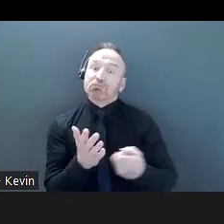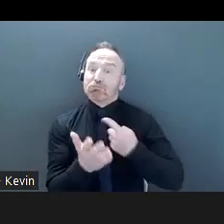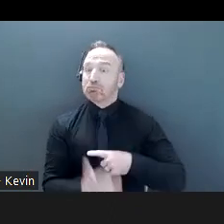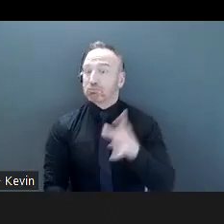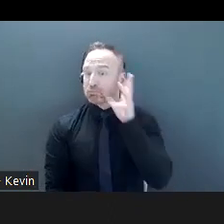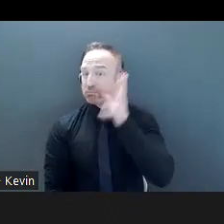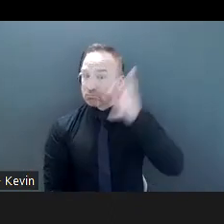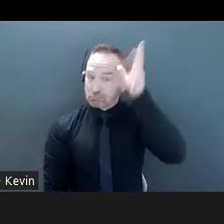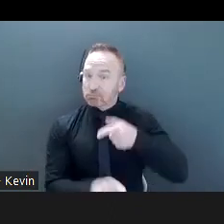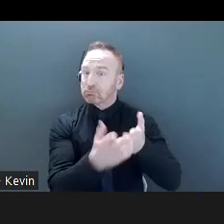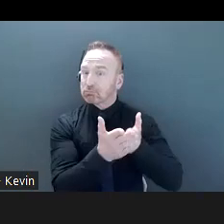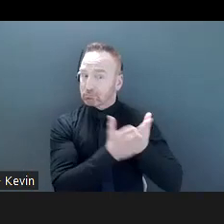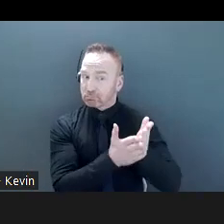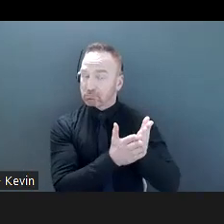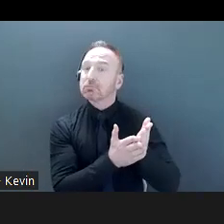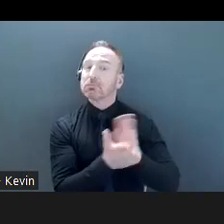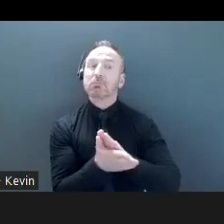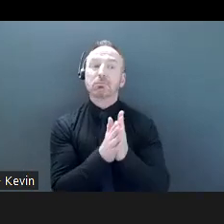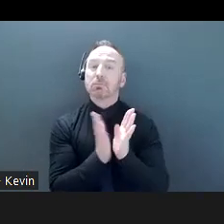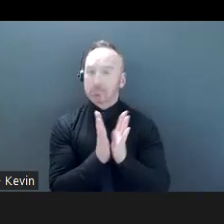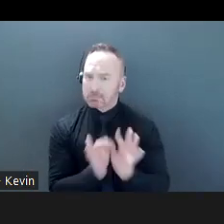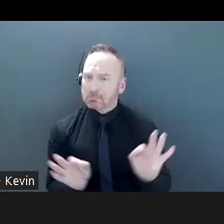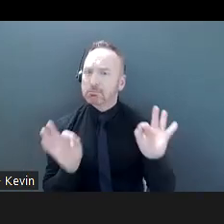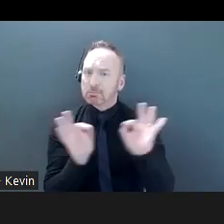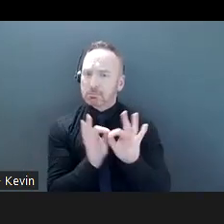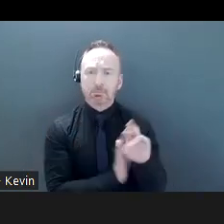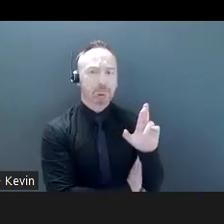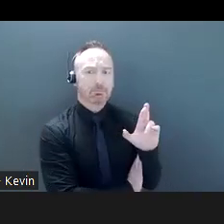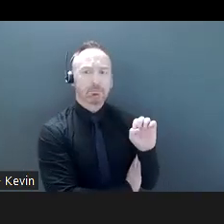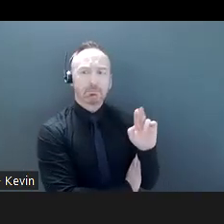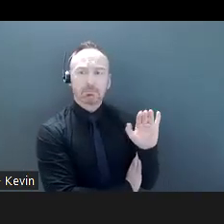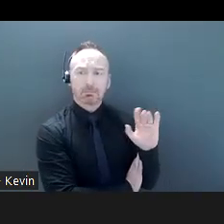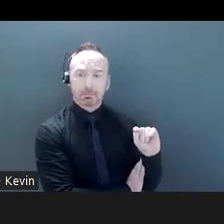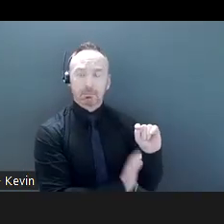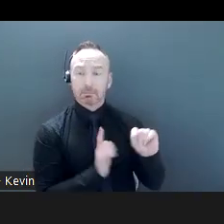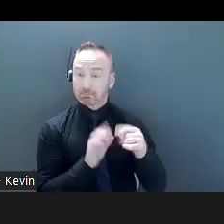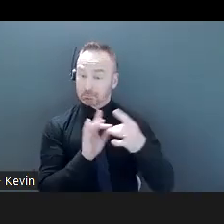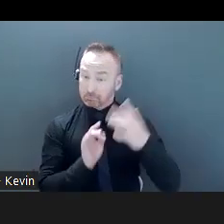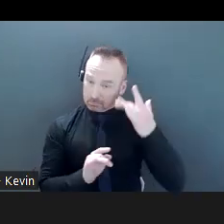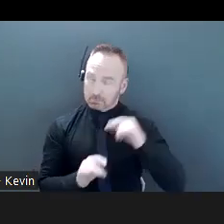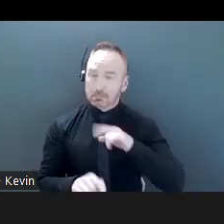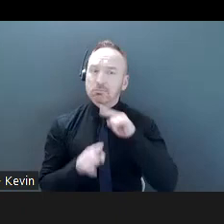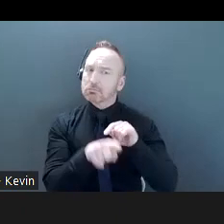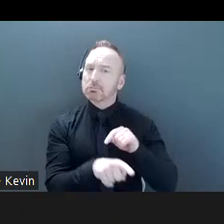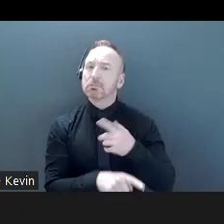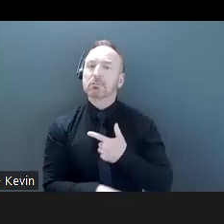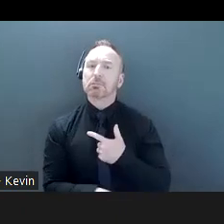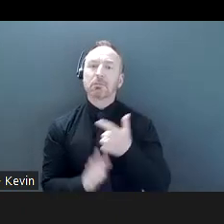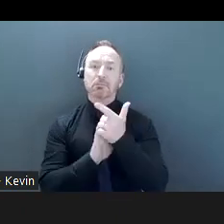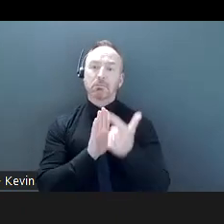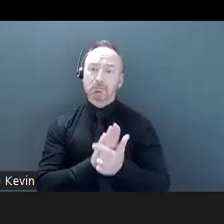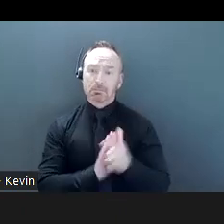relevant. And I say this not to say that other times they're not relevant, but in the eyes of the law, the grandparents' rights are